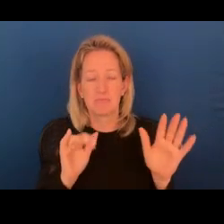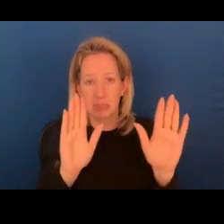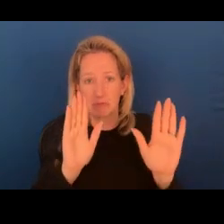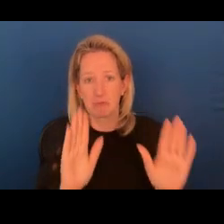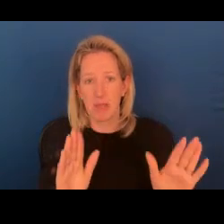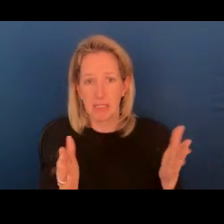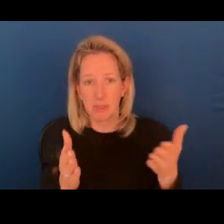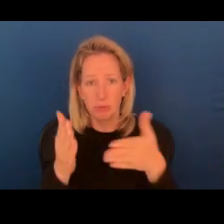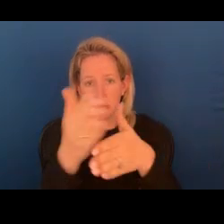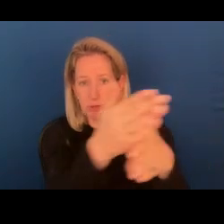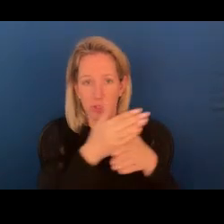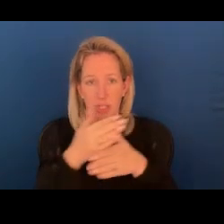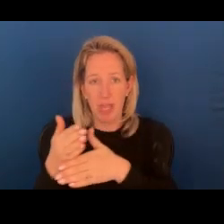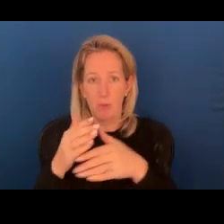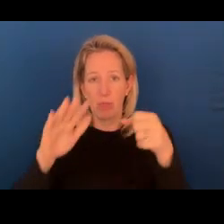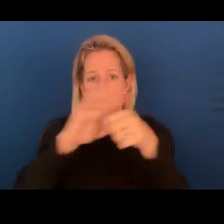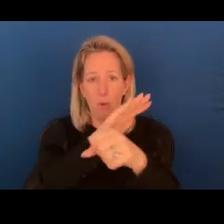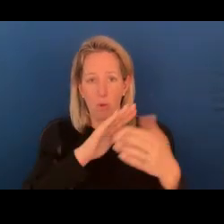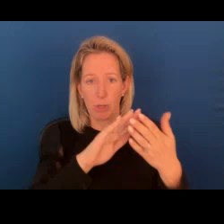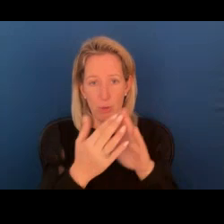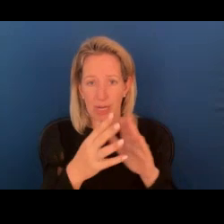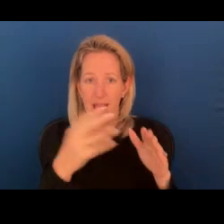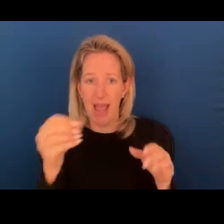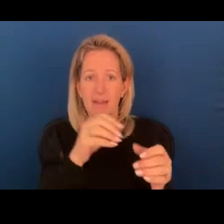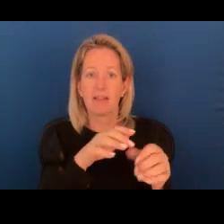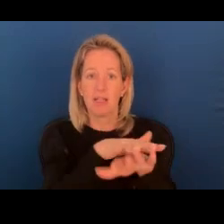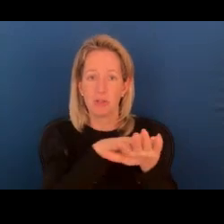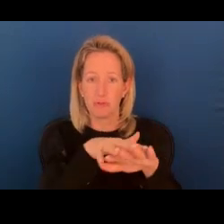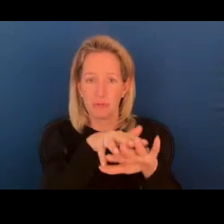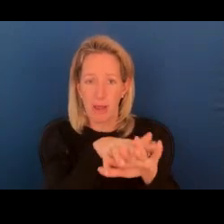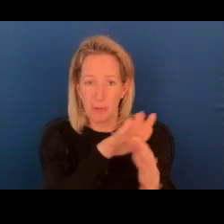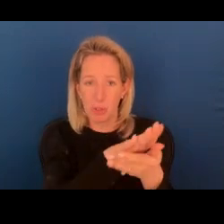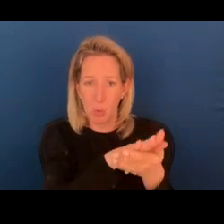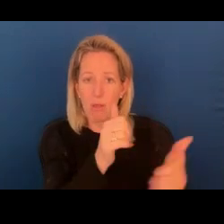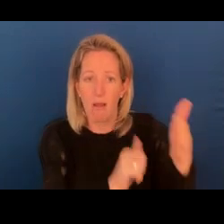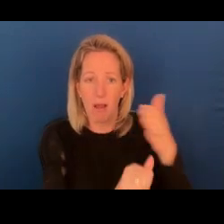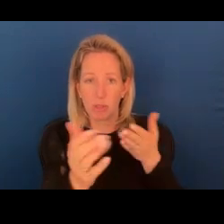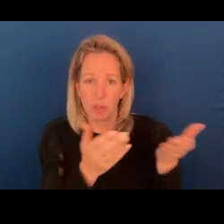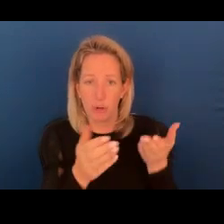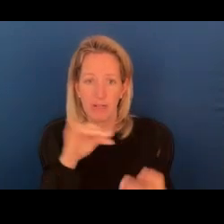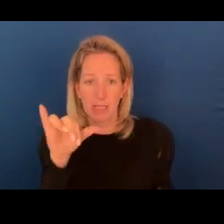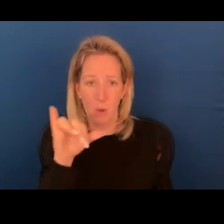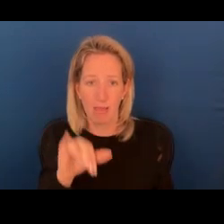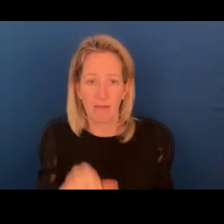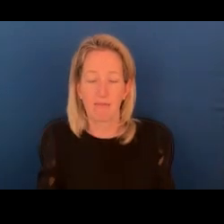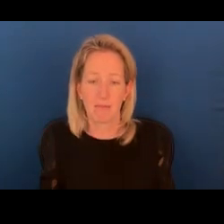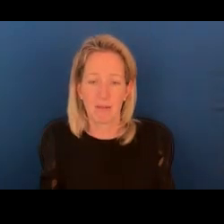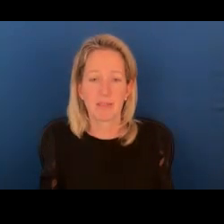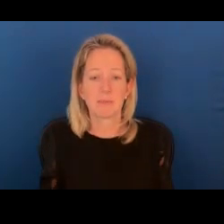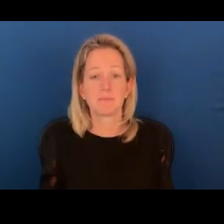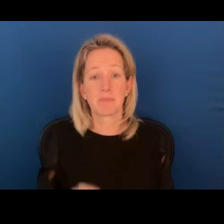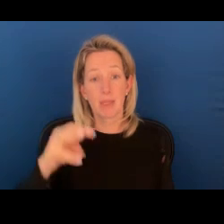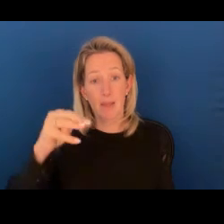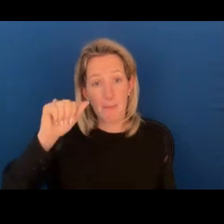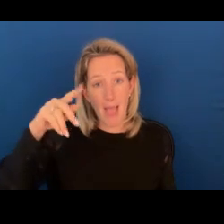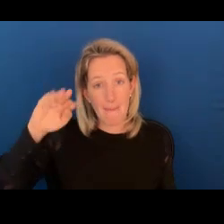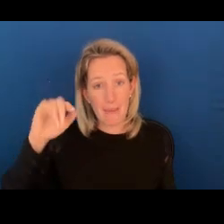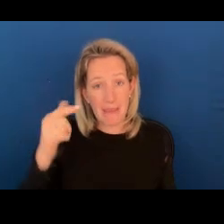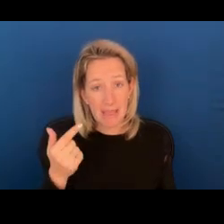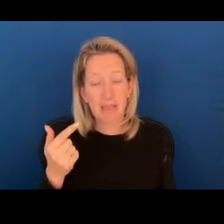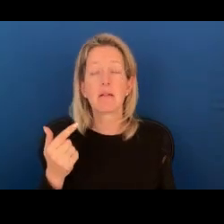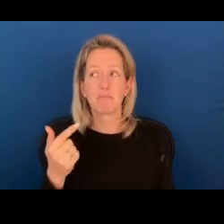throughout the community, and the tribal school is underserved as well. And then with the mapping and just continuing